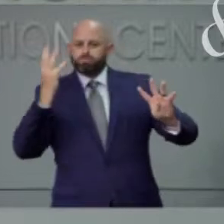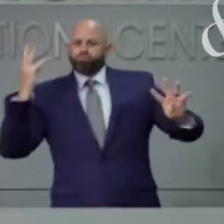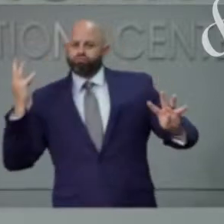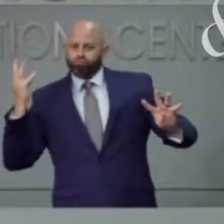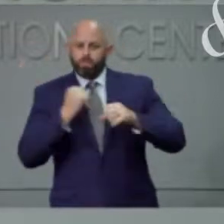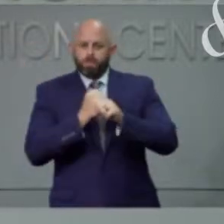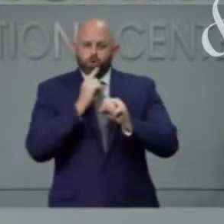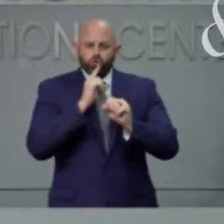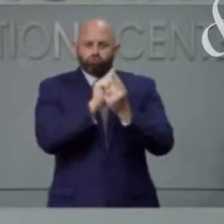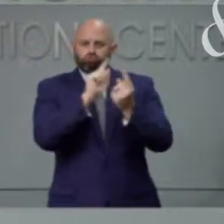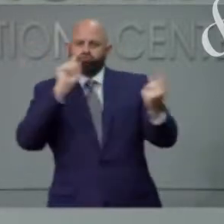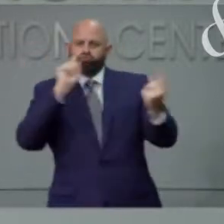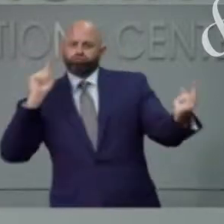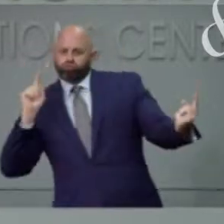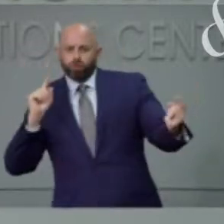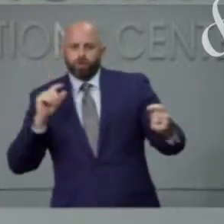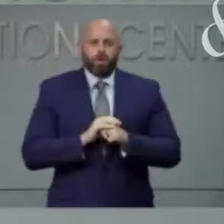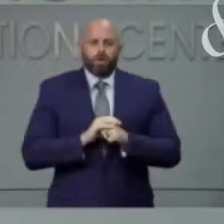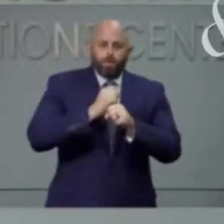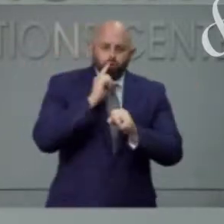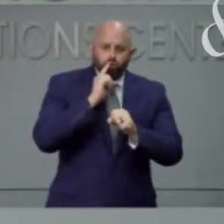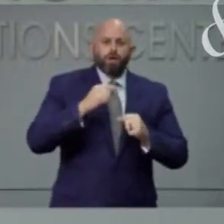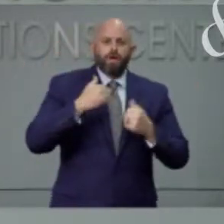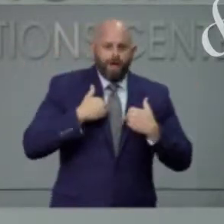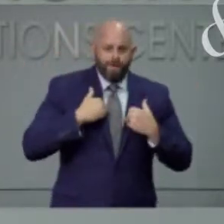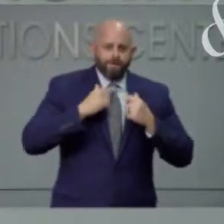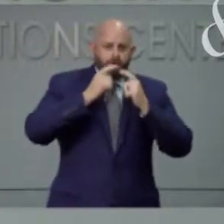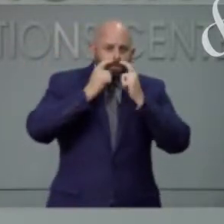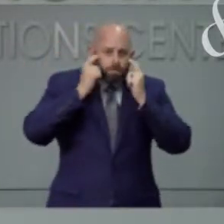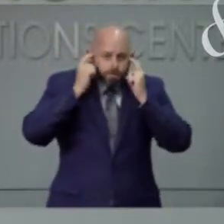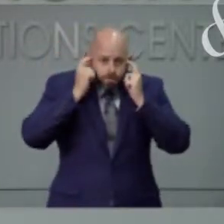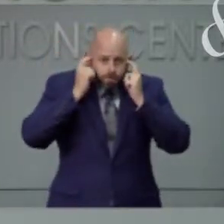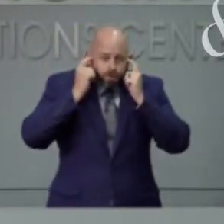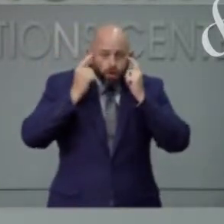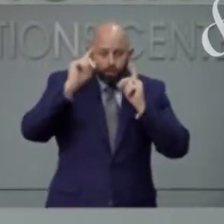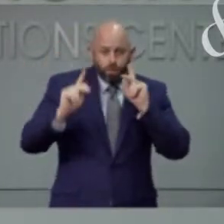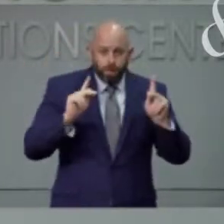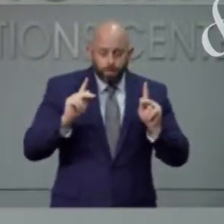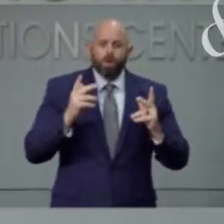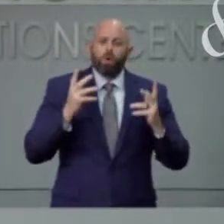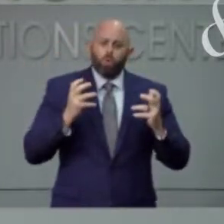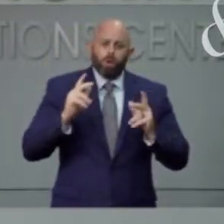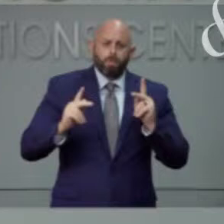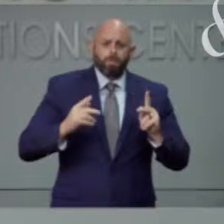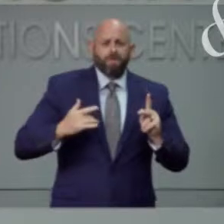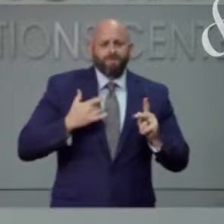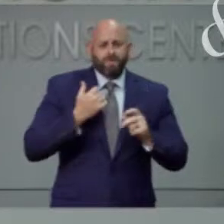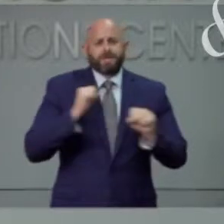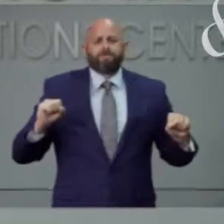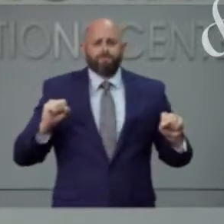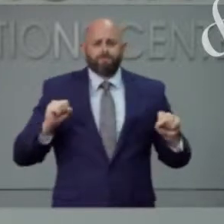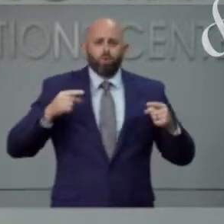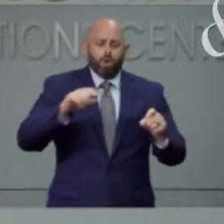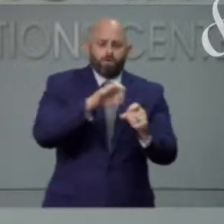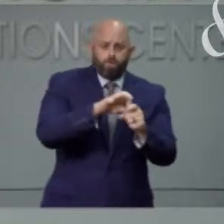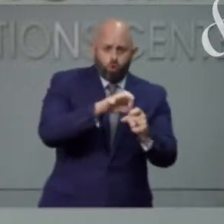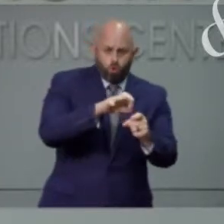being provided for people. So people can feel safe in voting. They're going to work to make people